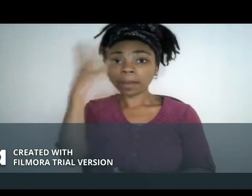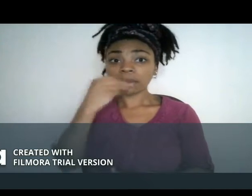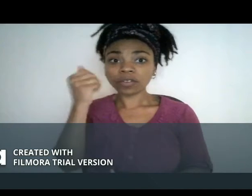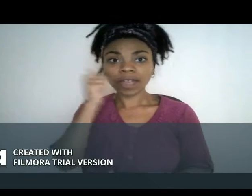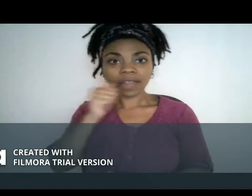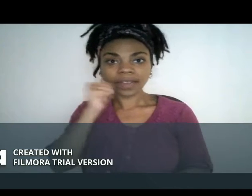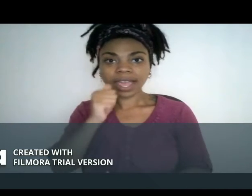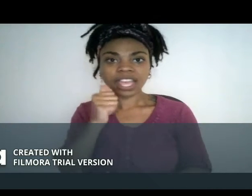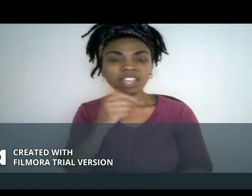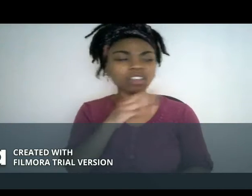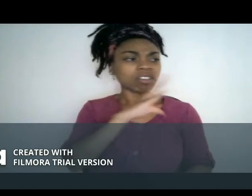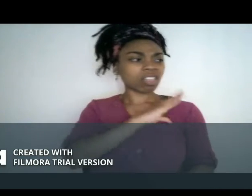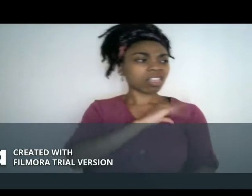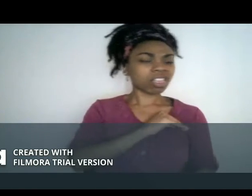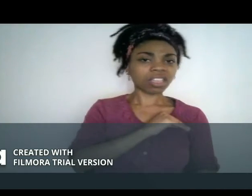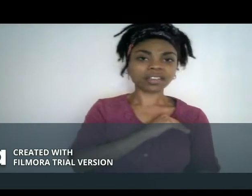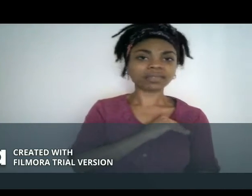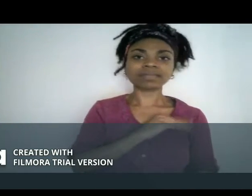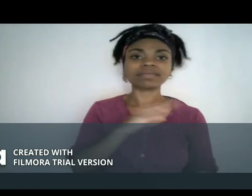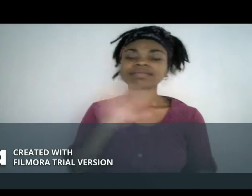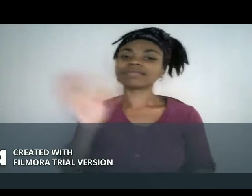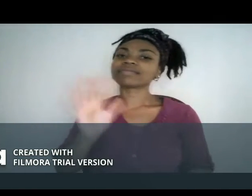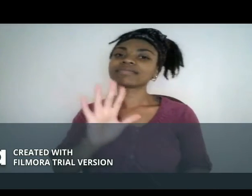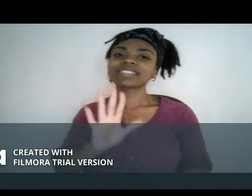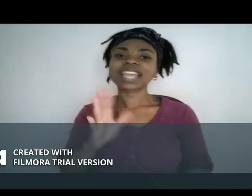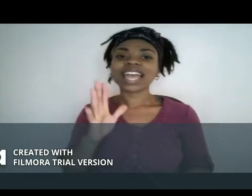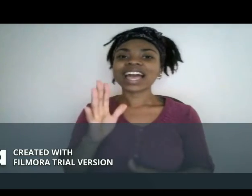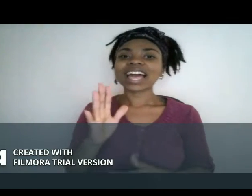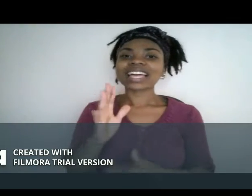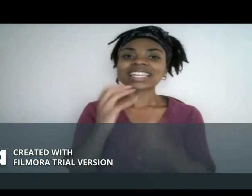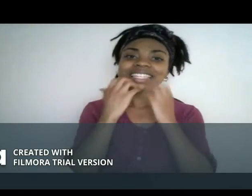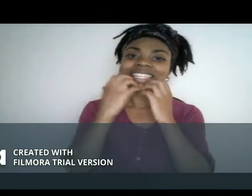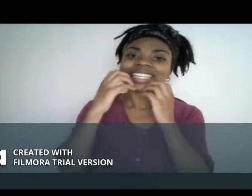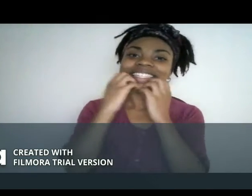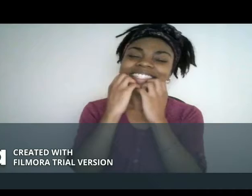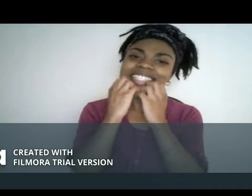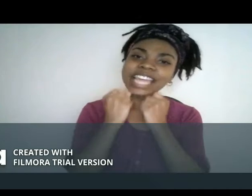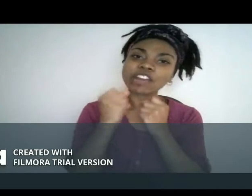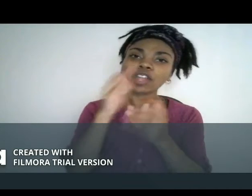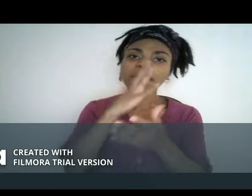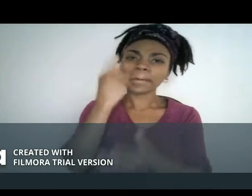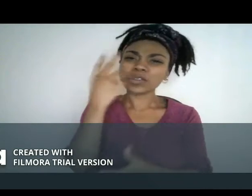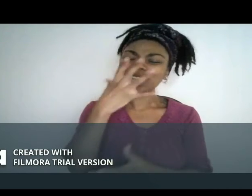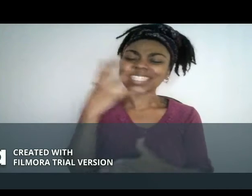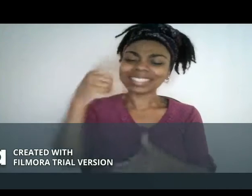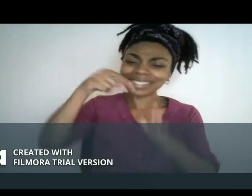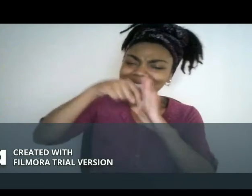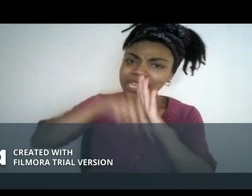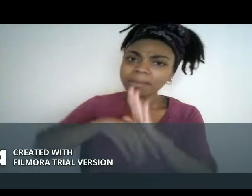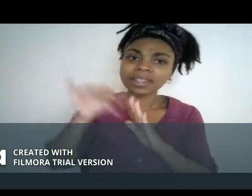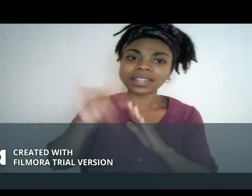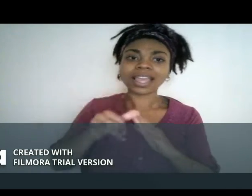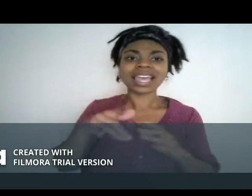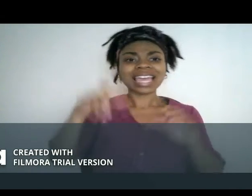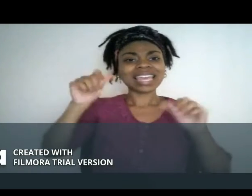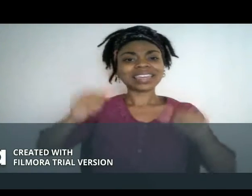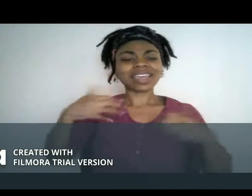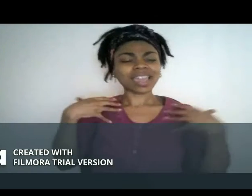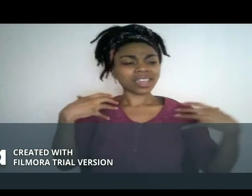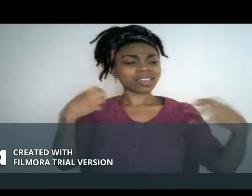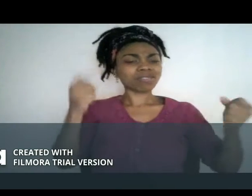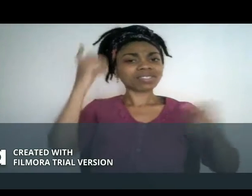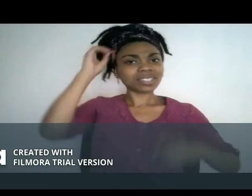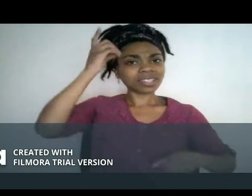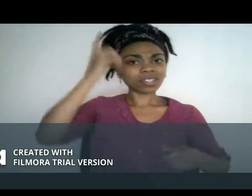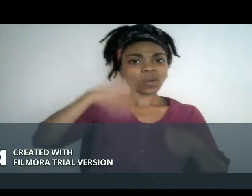yourself. Sacred beauty is deeper than that. It can heal diseases when you are in